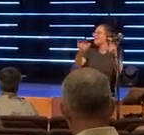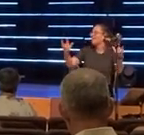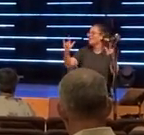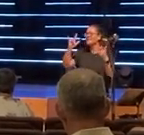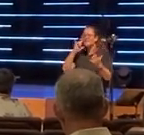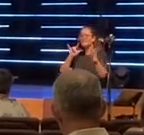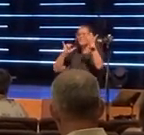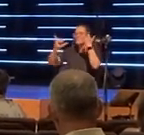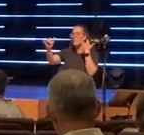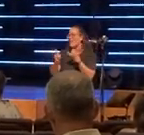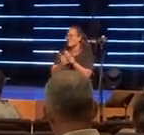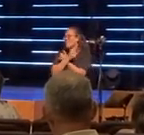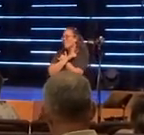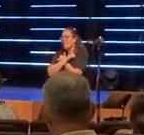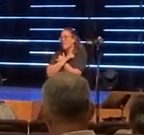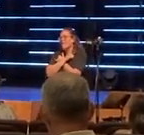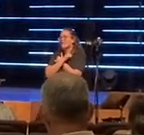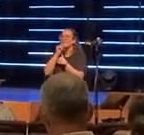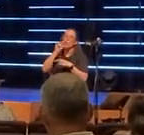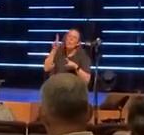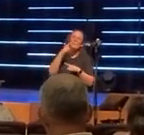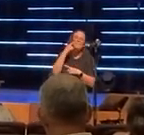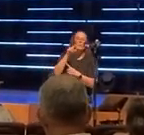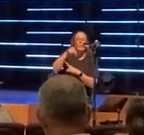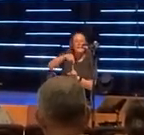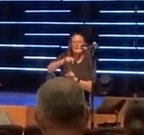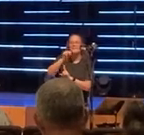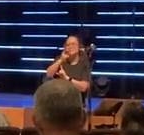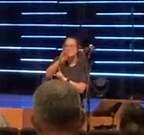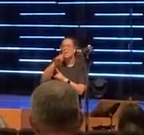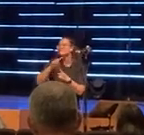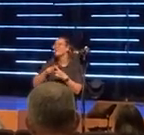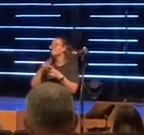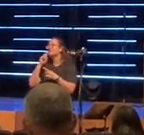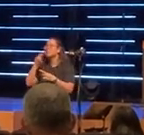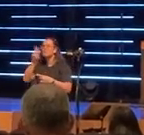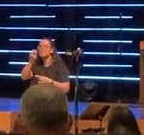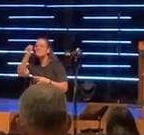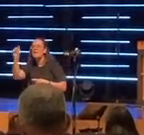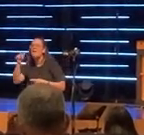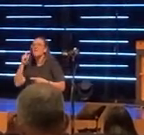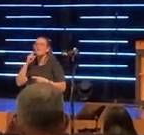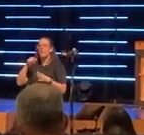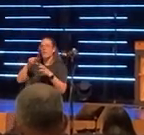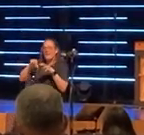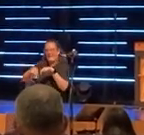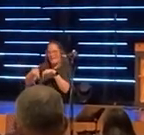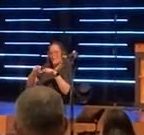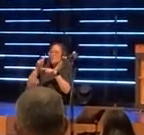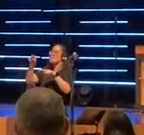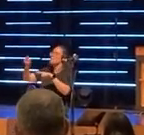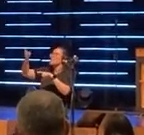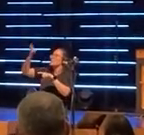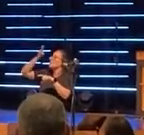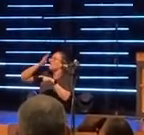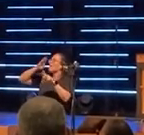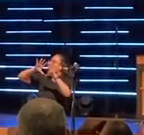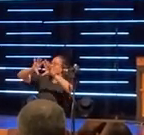And it's not just a love for Nebraskans or the United States or a hemisphere, Father. You are a global God that cares